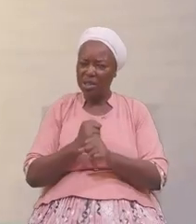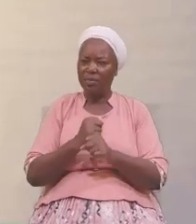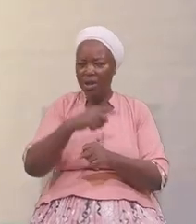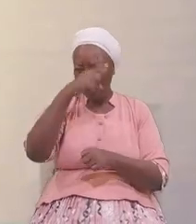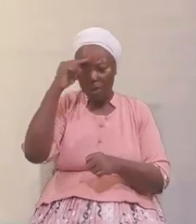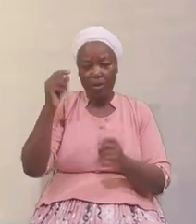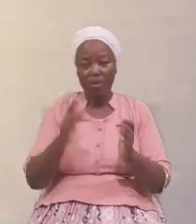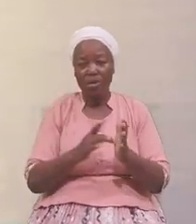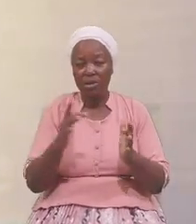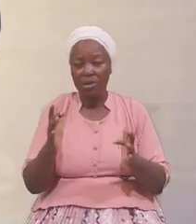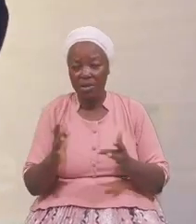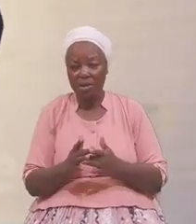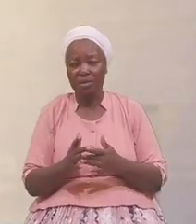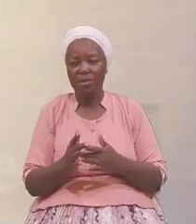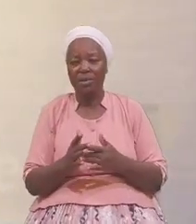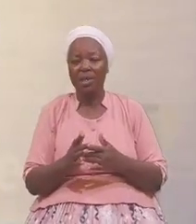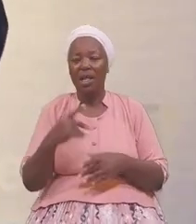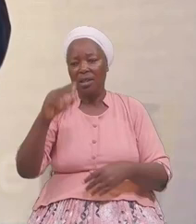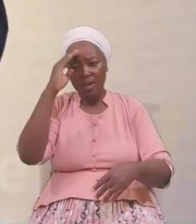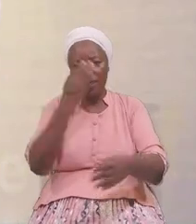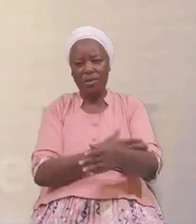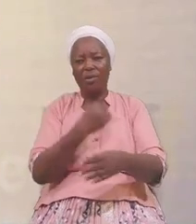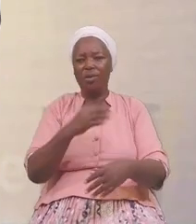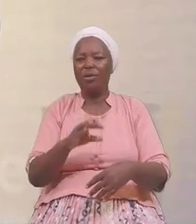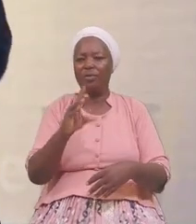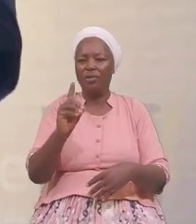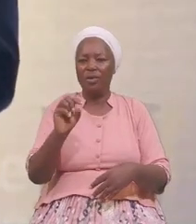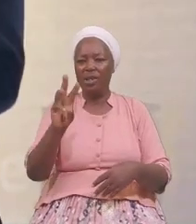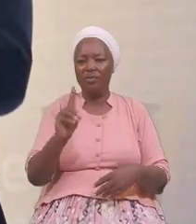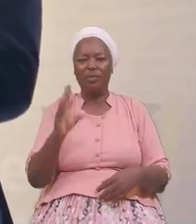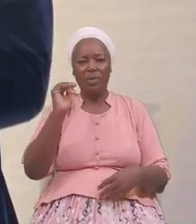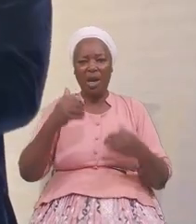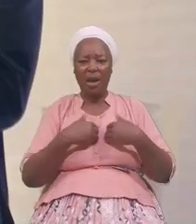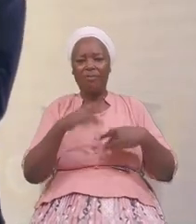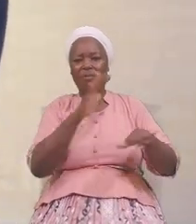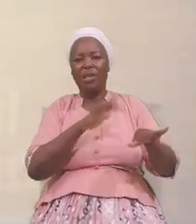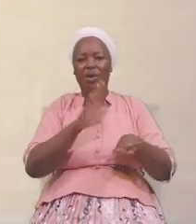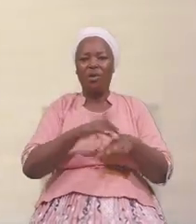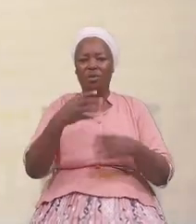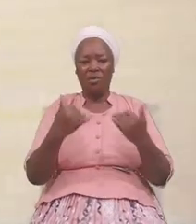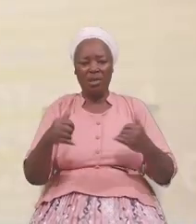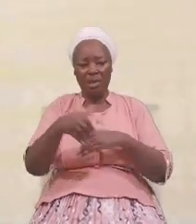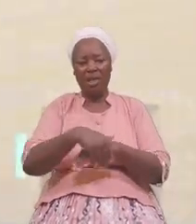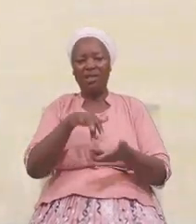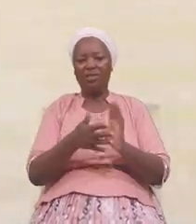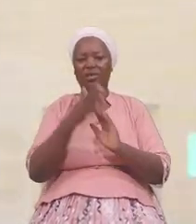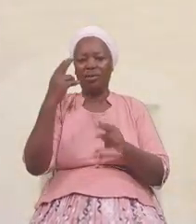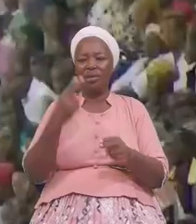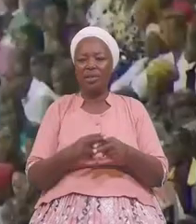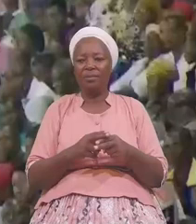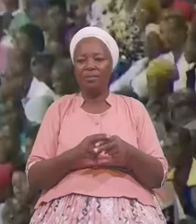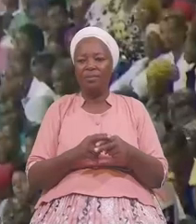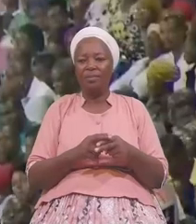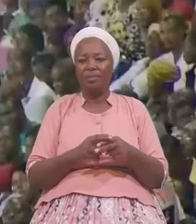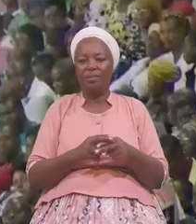because Jesus, the Son of David, will have mercy on you tonight in Jesus'